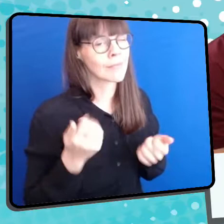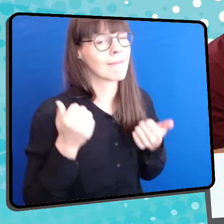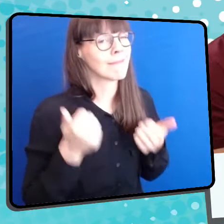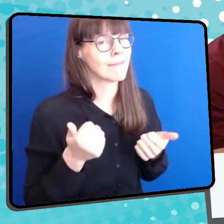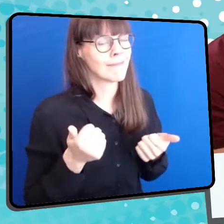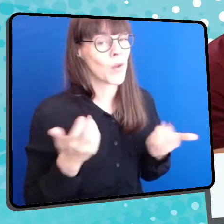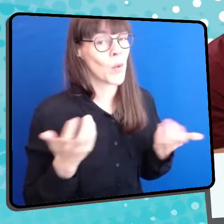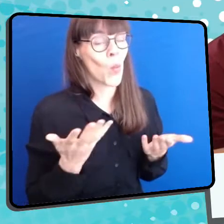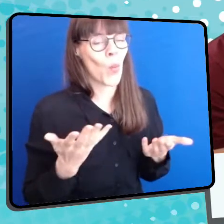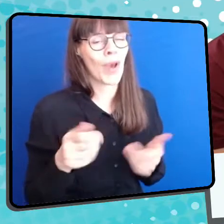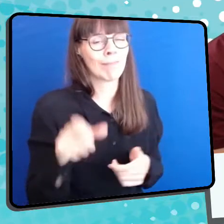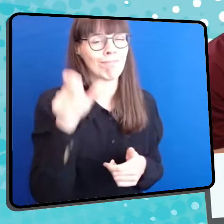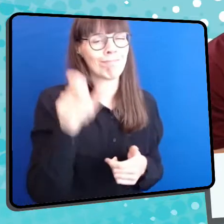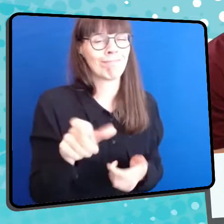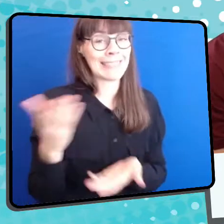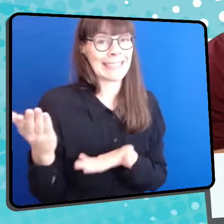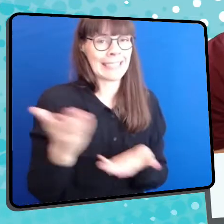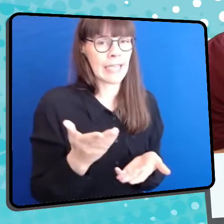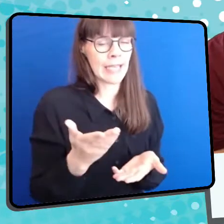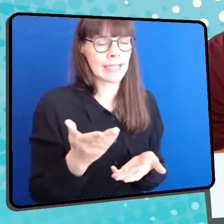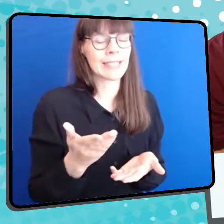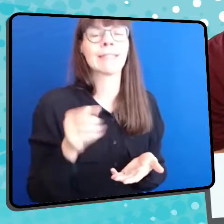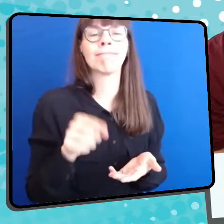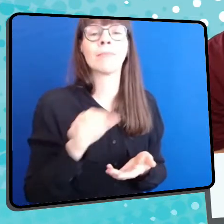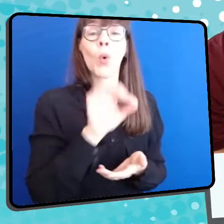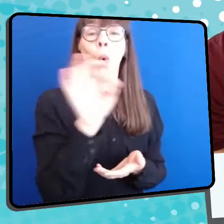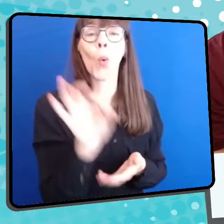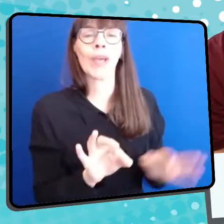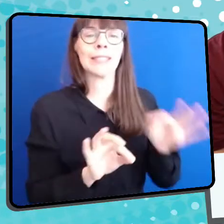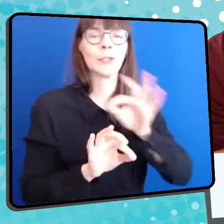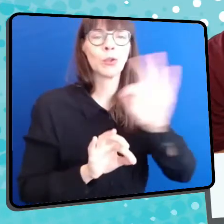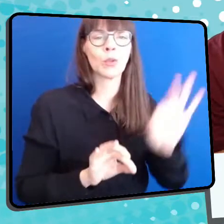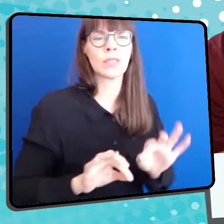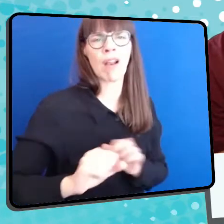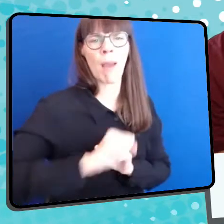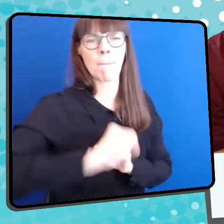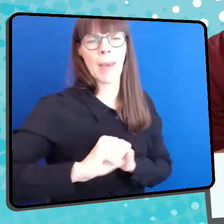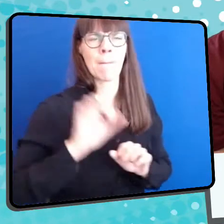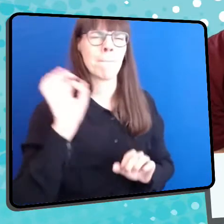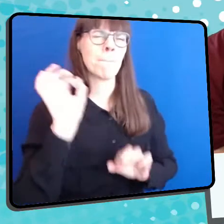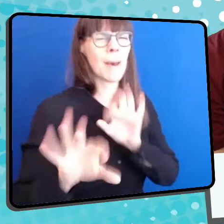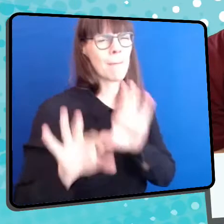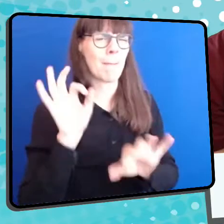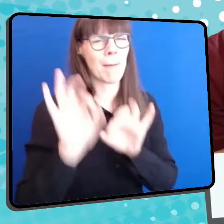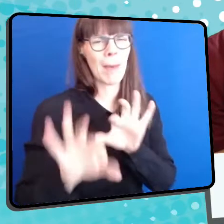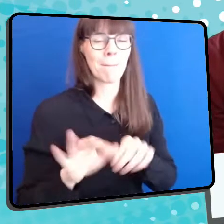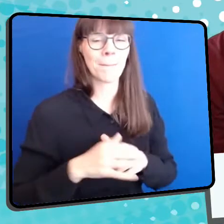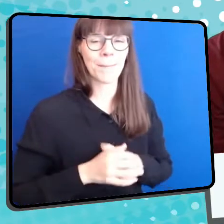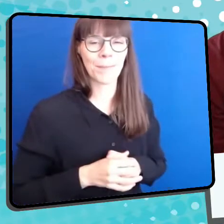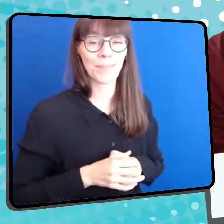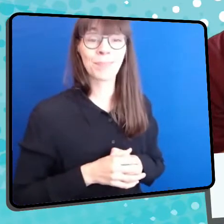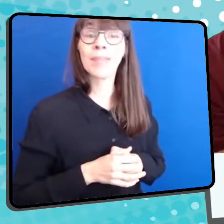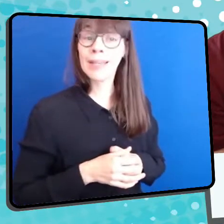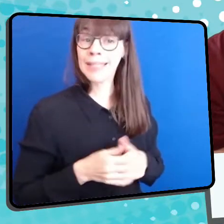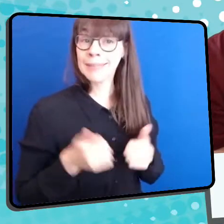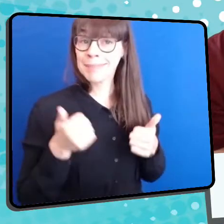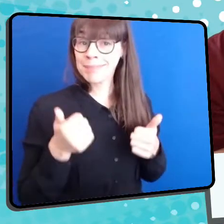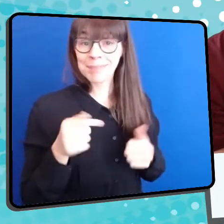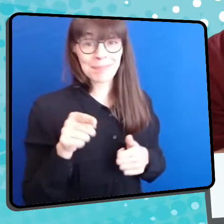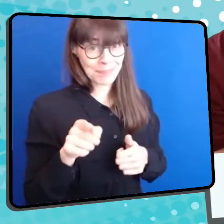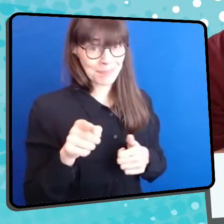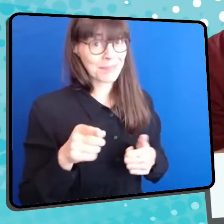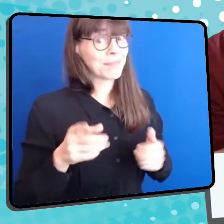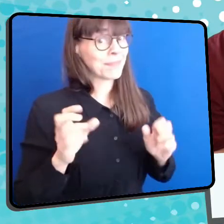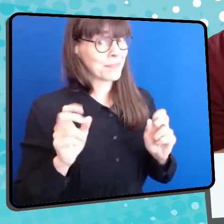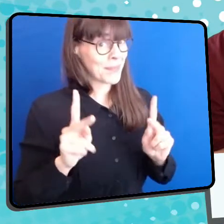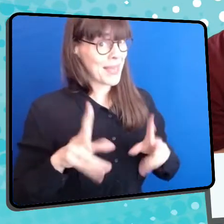our main guests is something called a quick fire round. So Akanksha, if you're comfortable with this, we're going to ask you